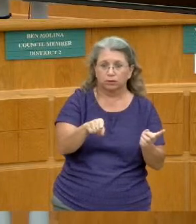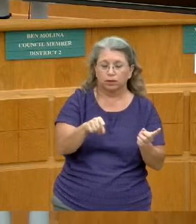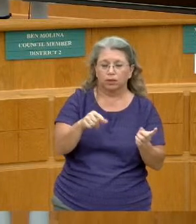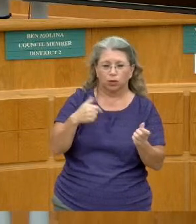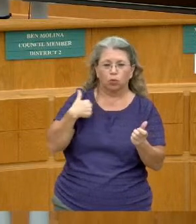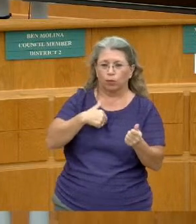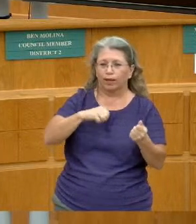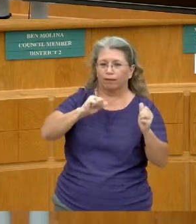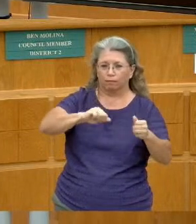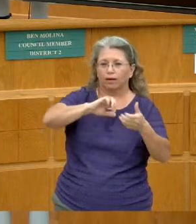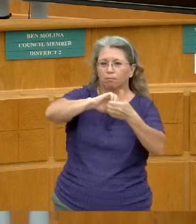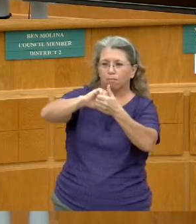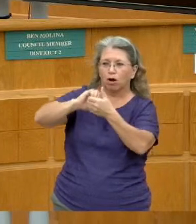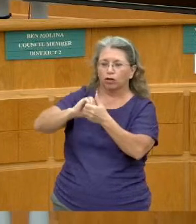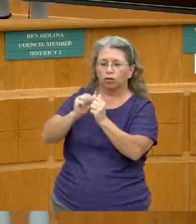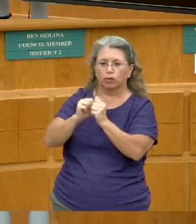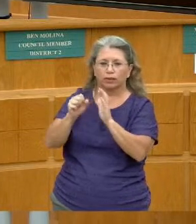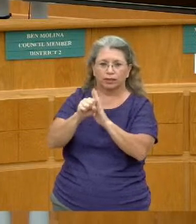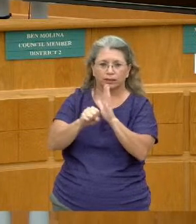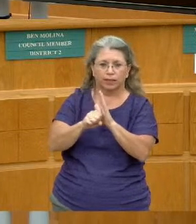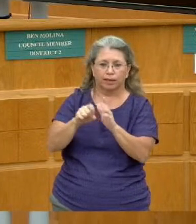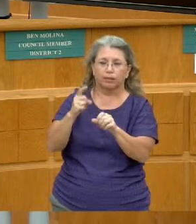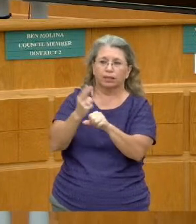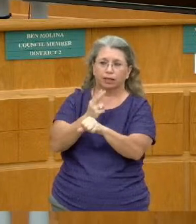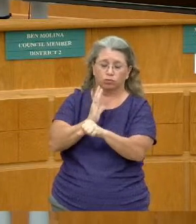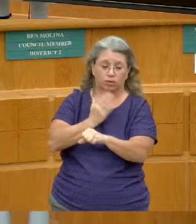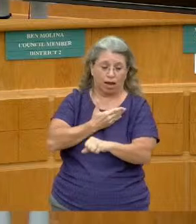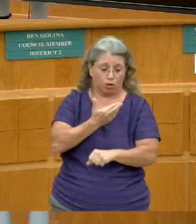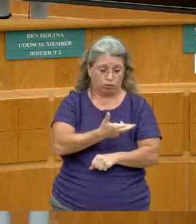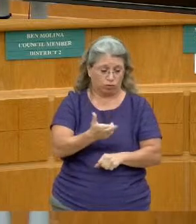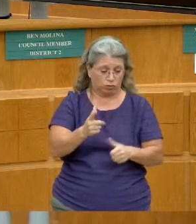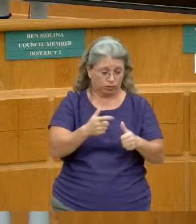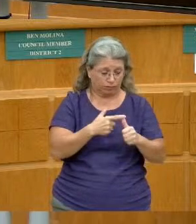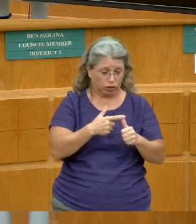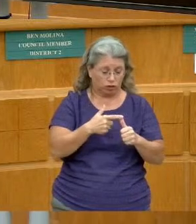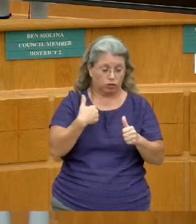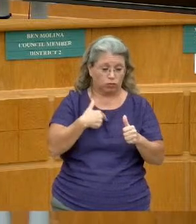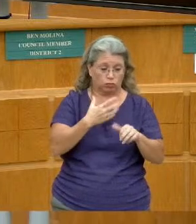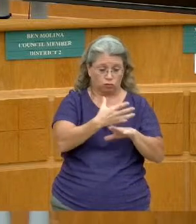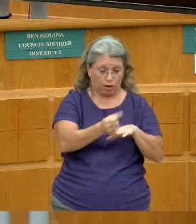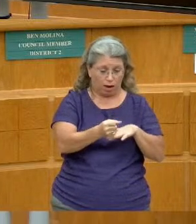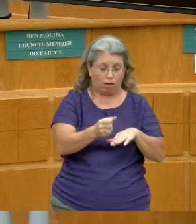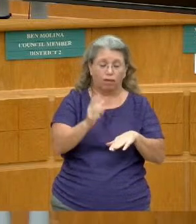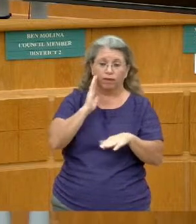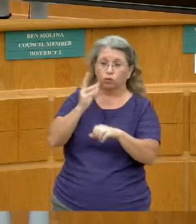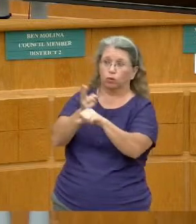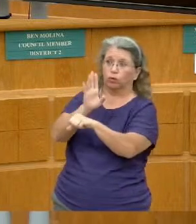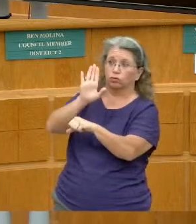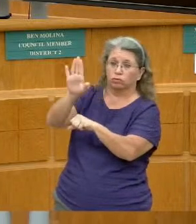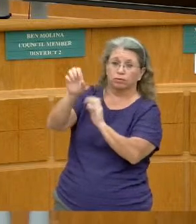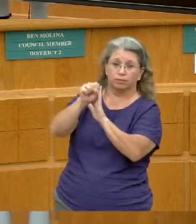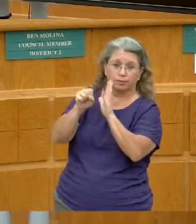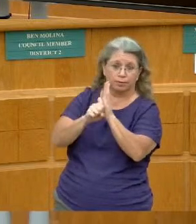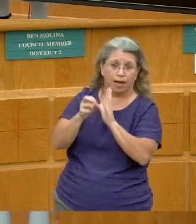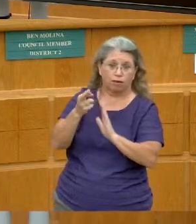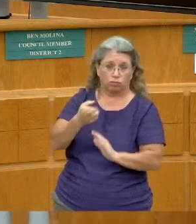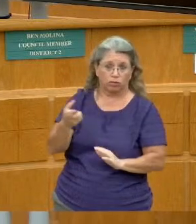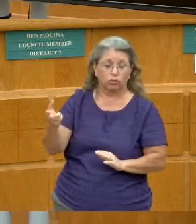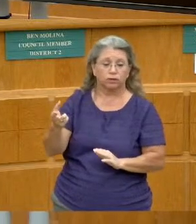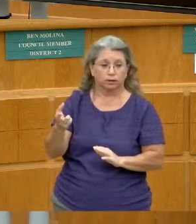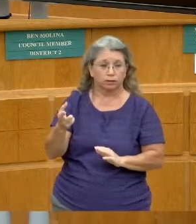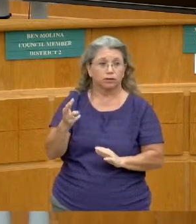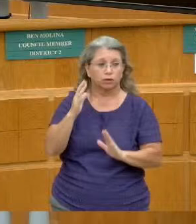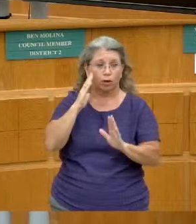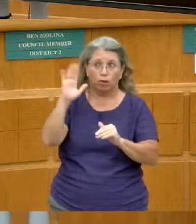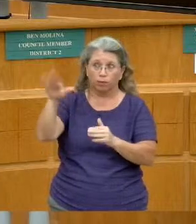the state, but they use our resources first, and when we run out of ours, we go to theirs. So let's hope that they